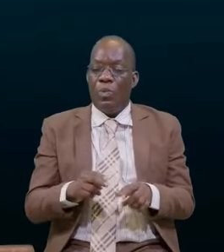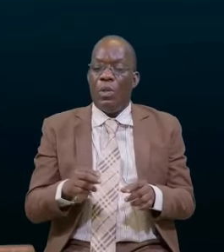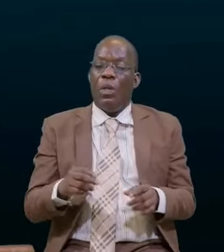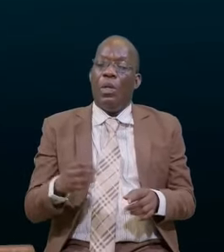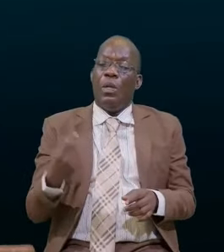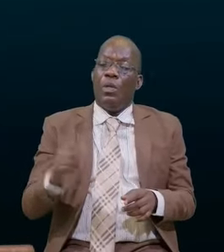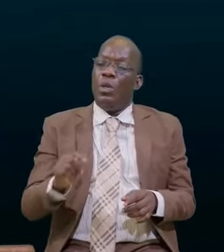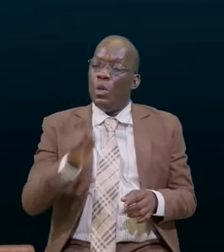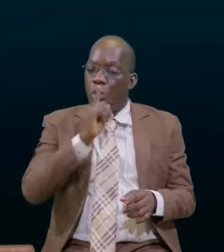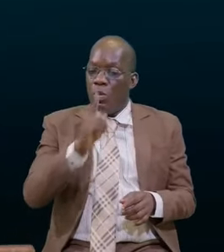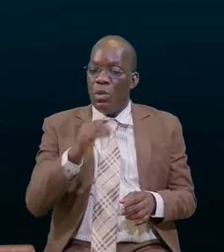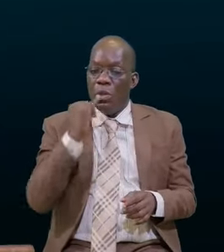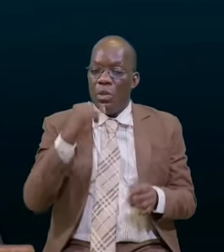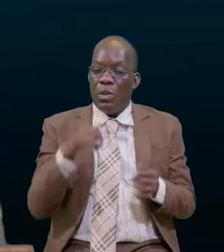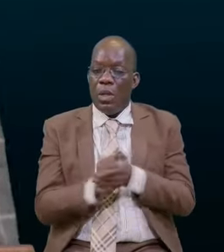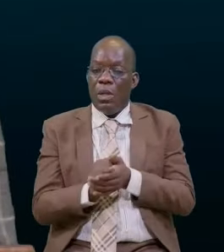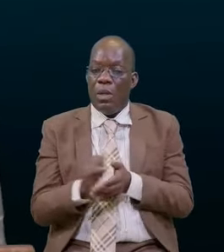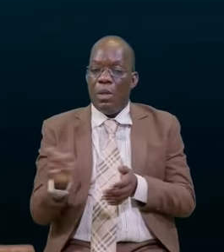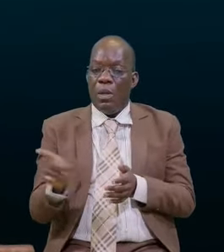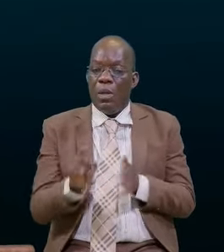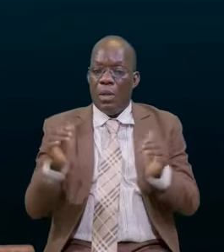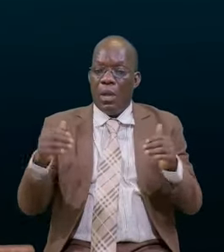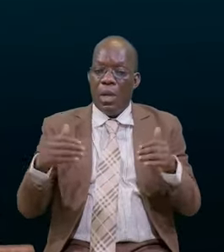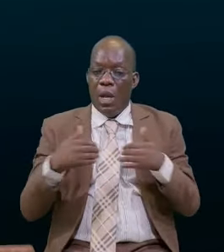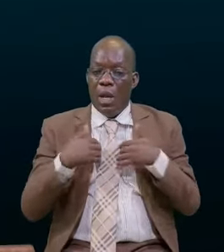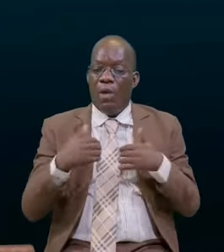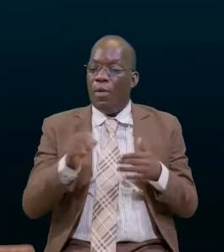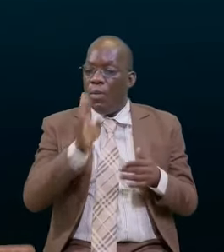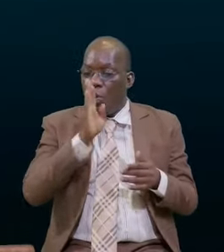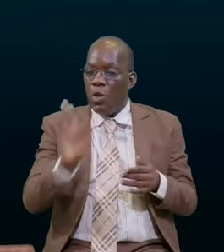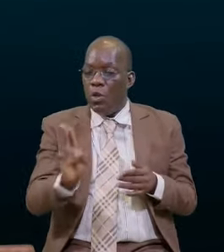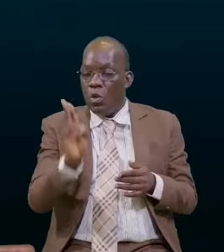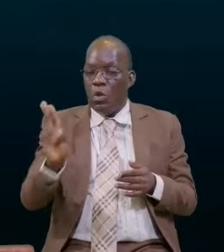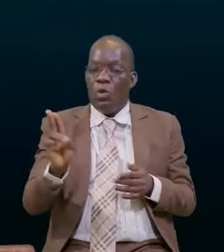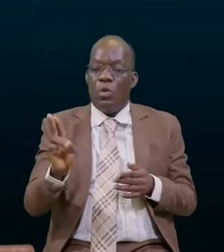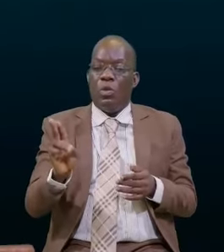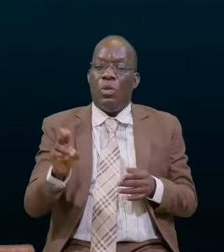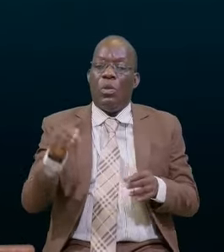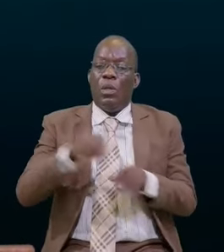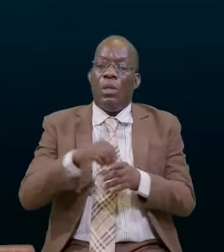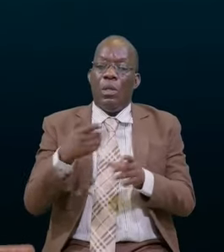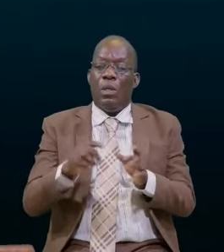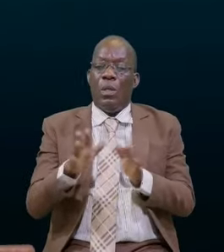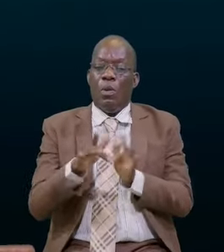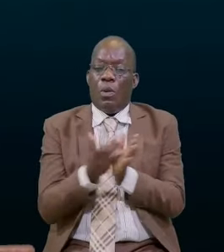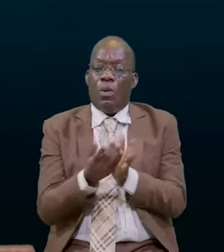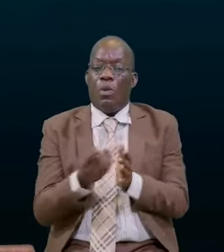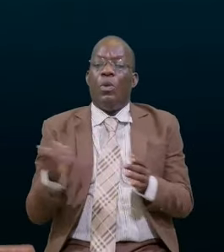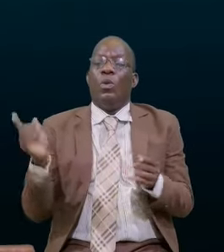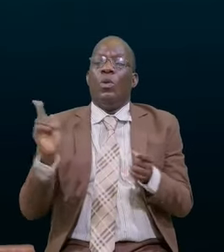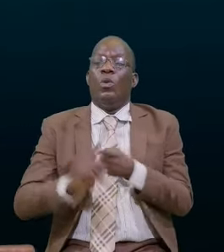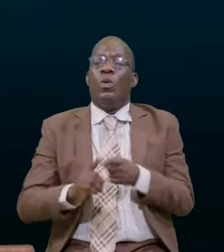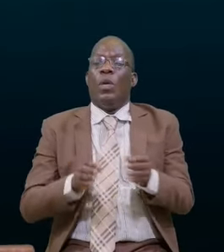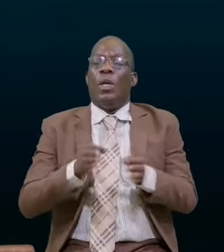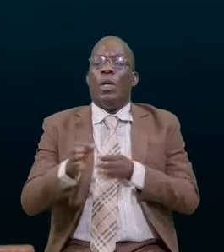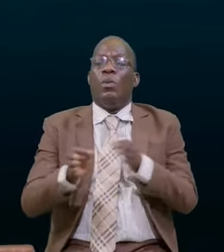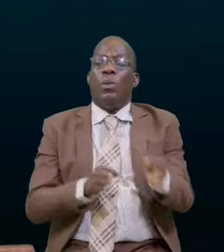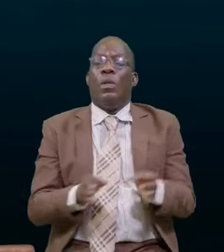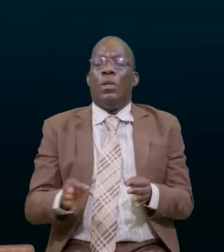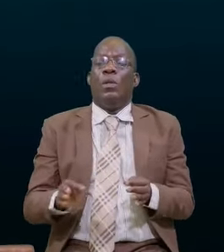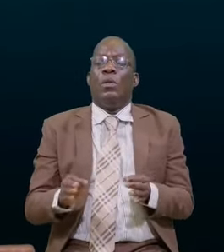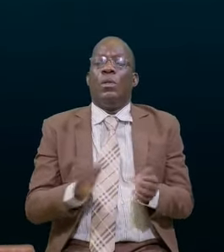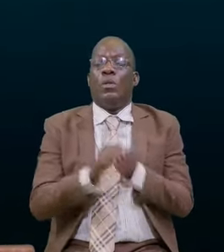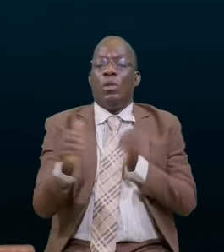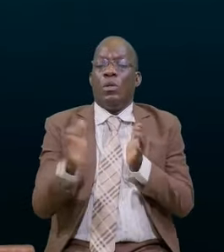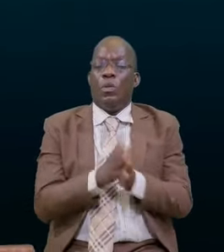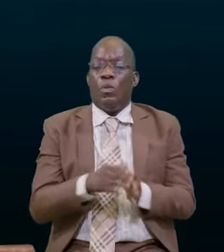foxes have been used severally in the Bible as a metaphor for Destruction little foxes in